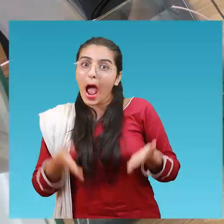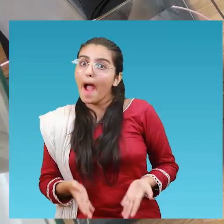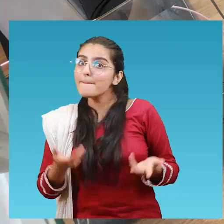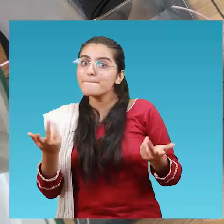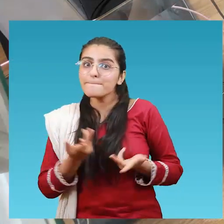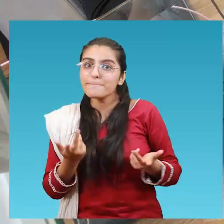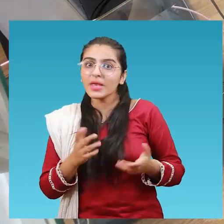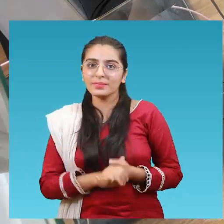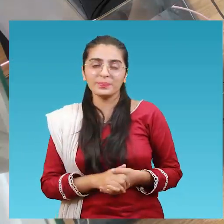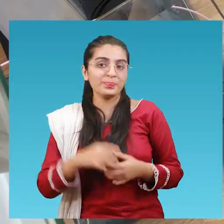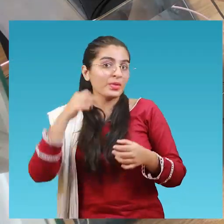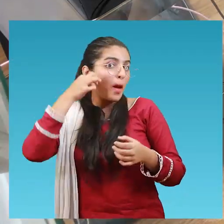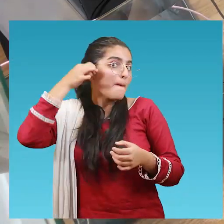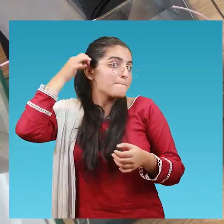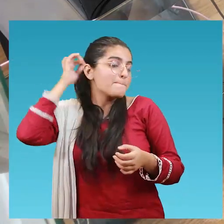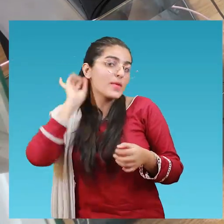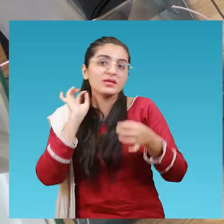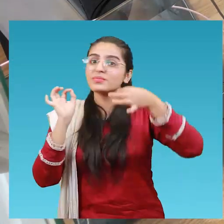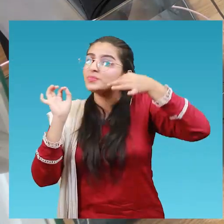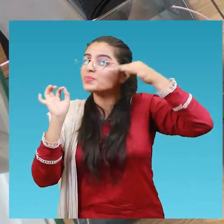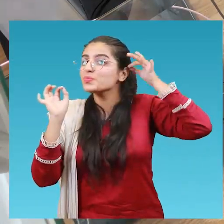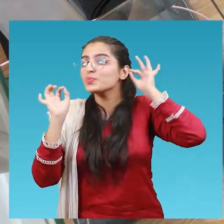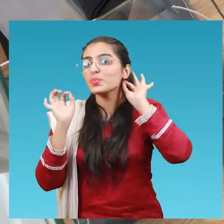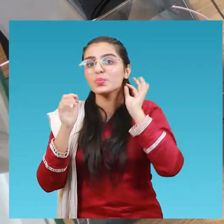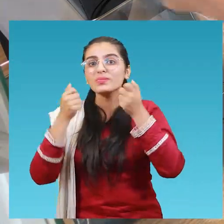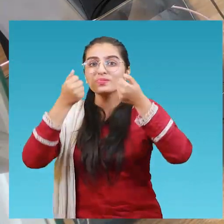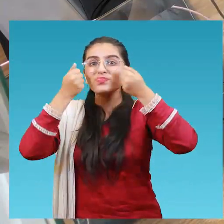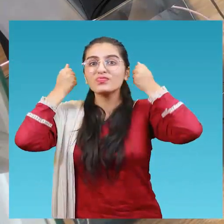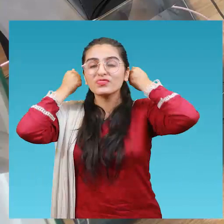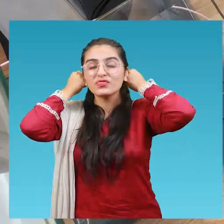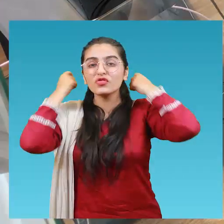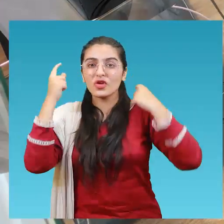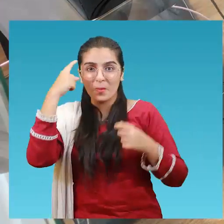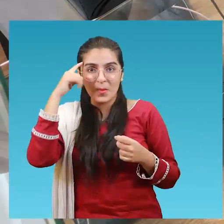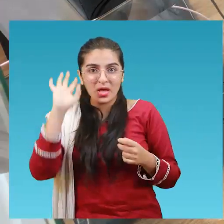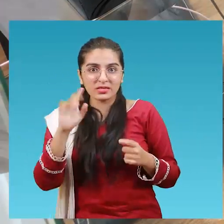Now take the bands and put them in by making a C shape.